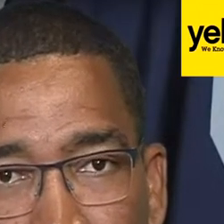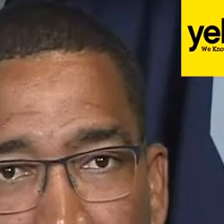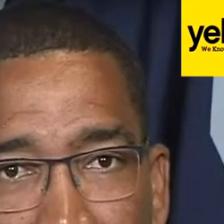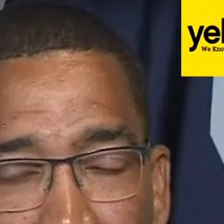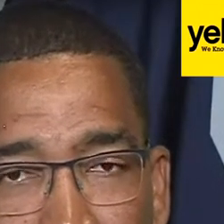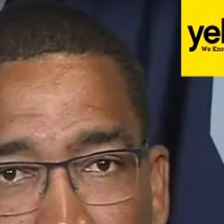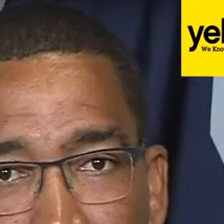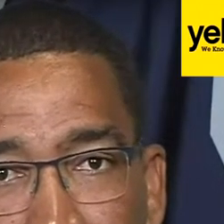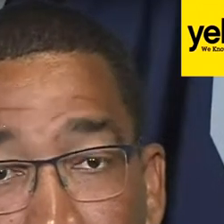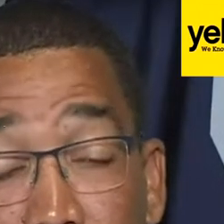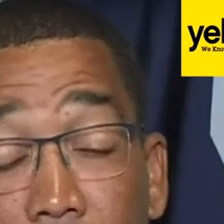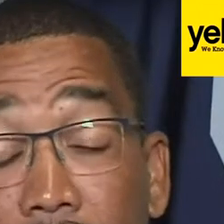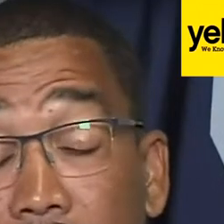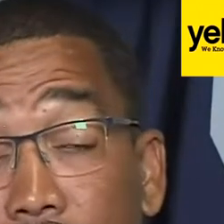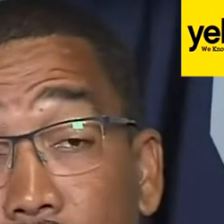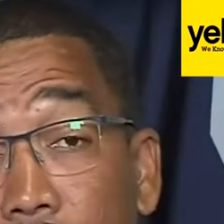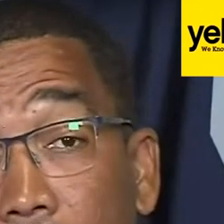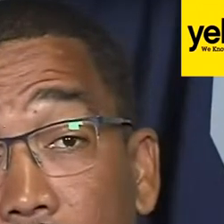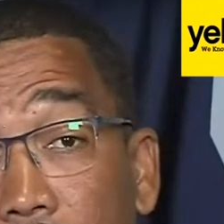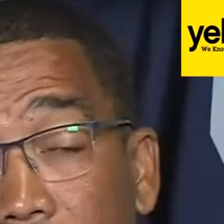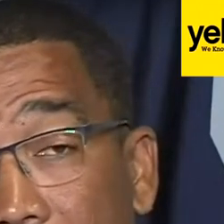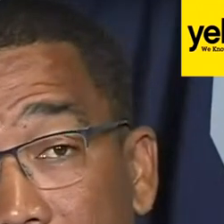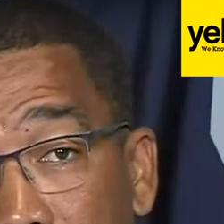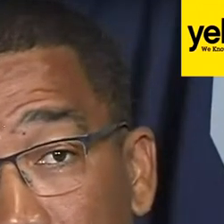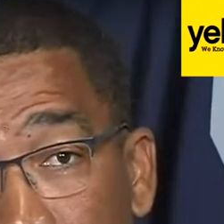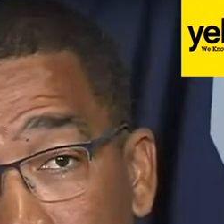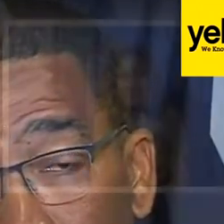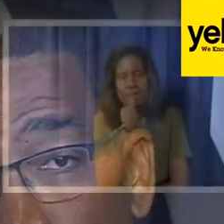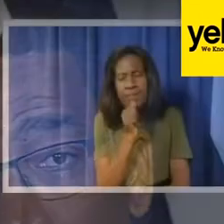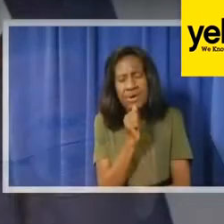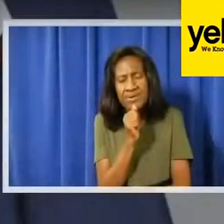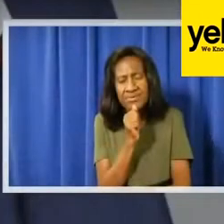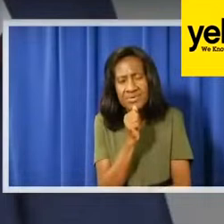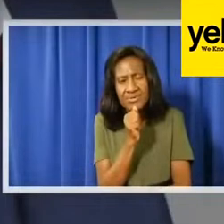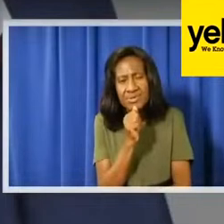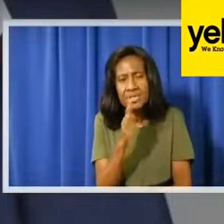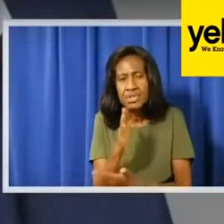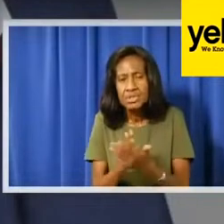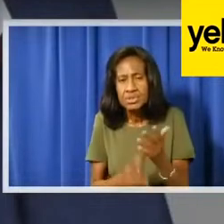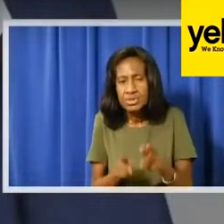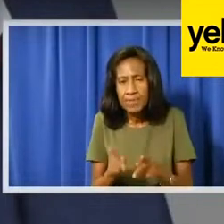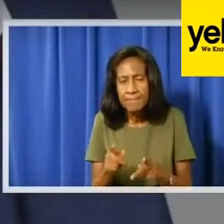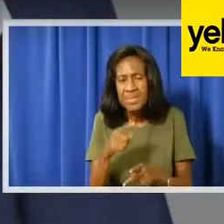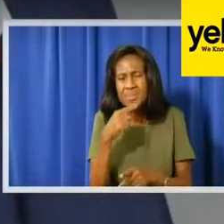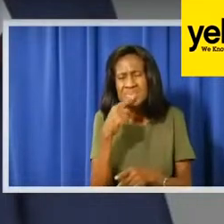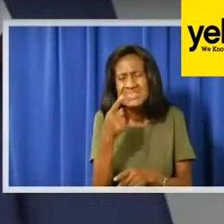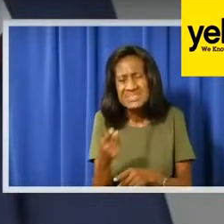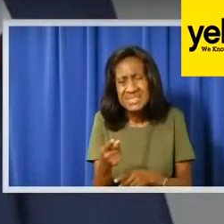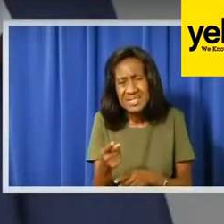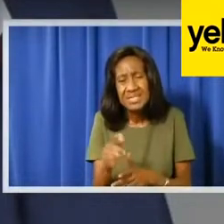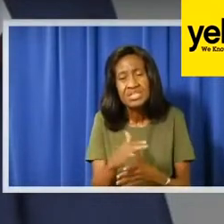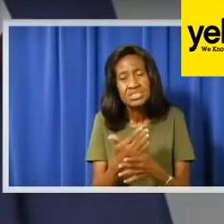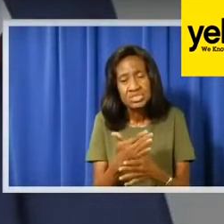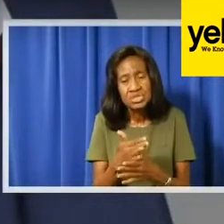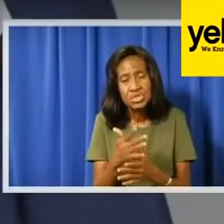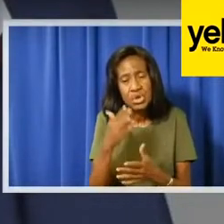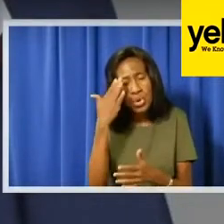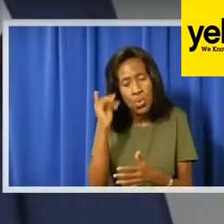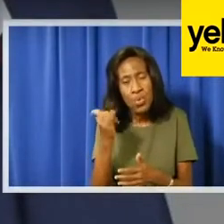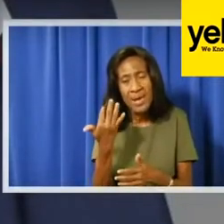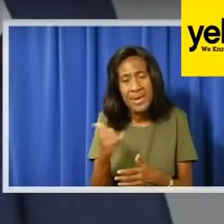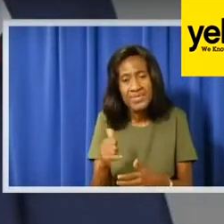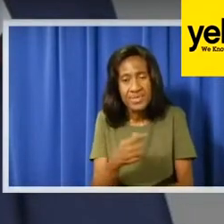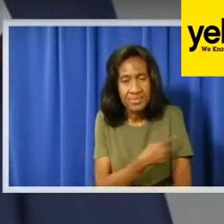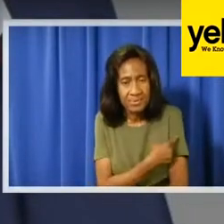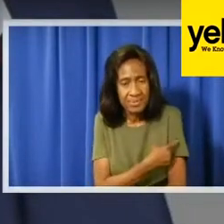very private thing. Some of us are okay with standing firm to say why we do it or why others should do it. And believe it or not, when